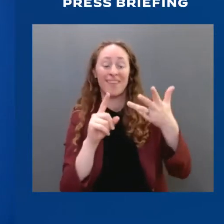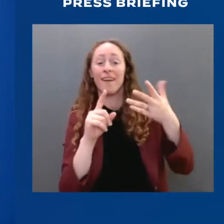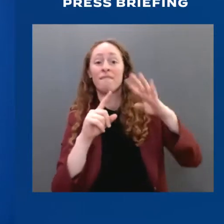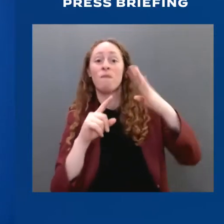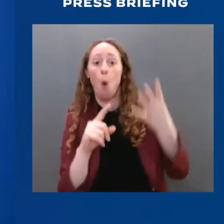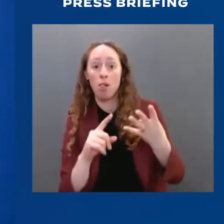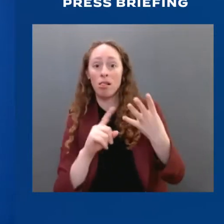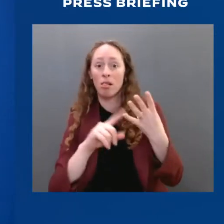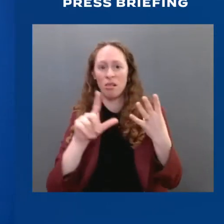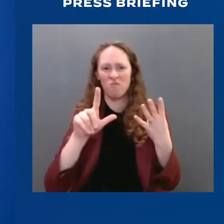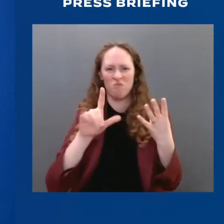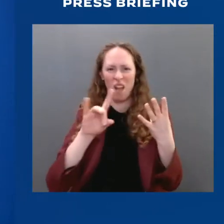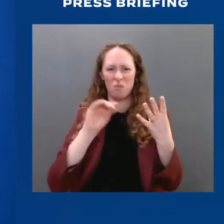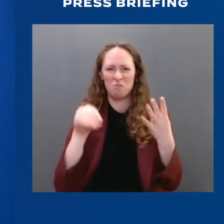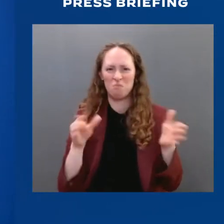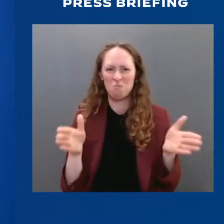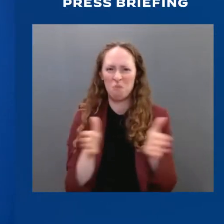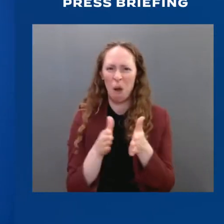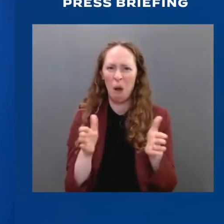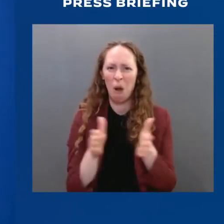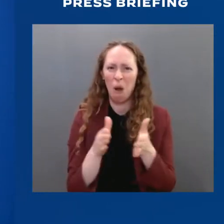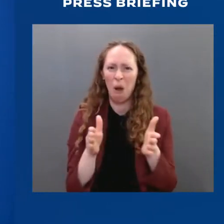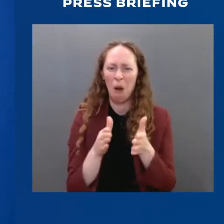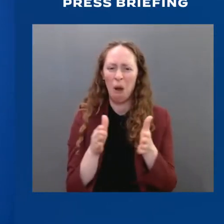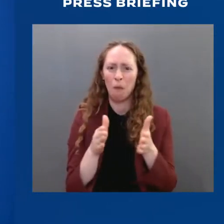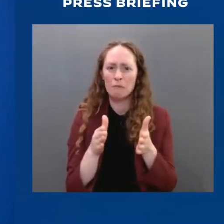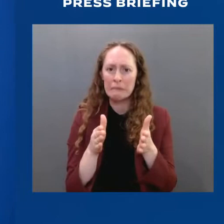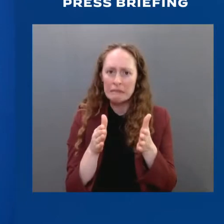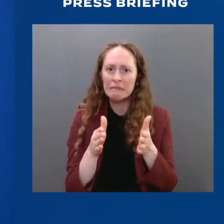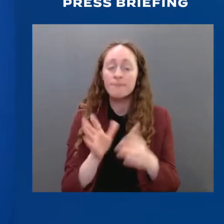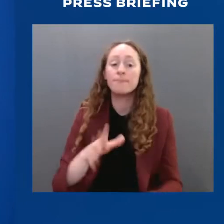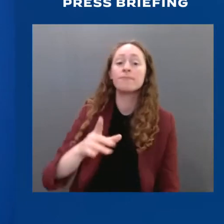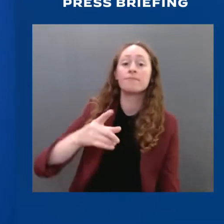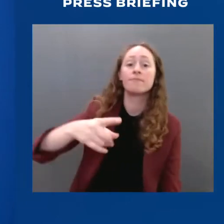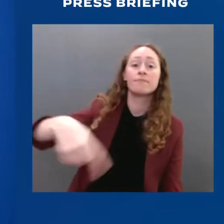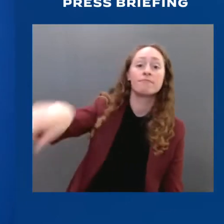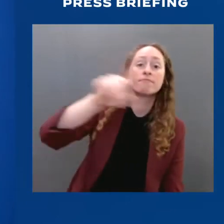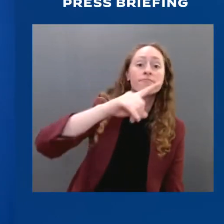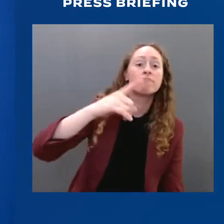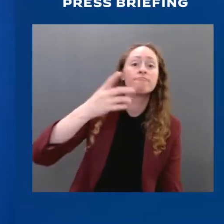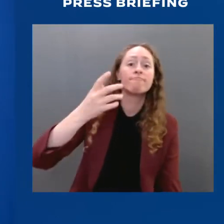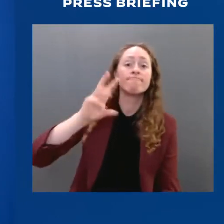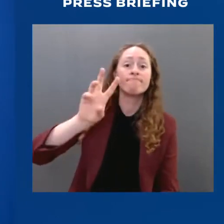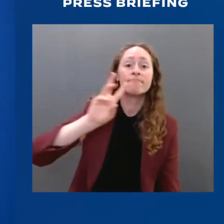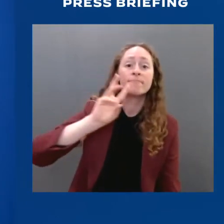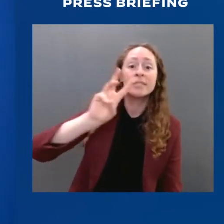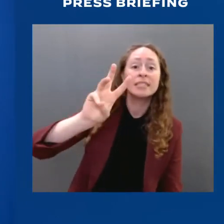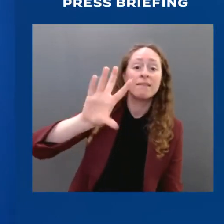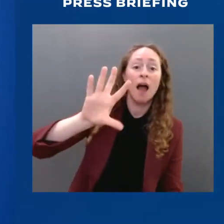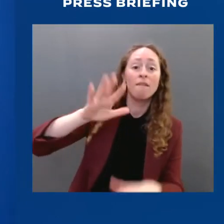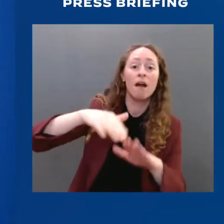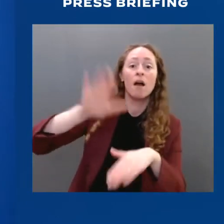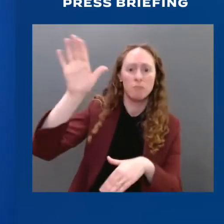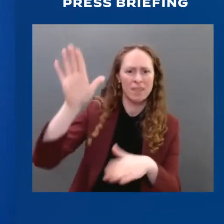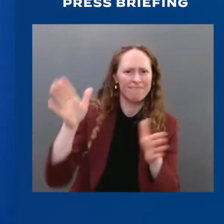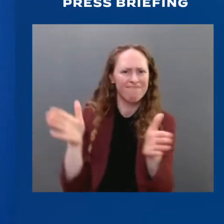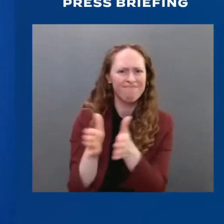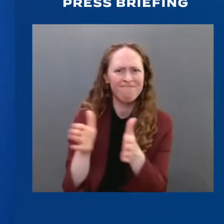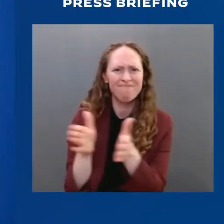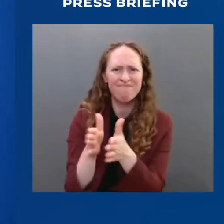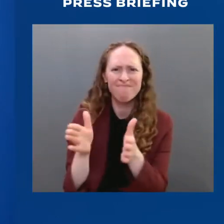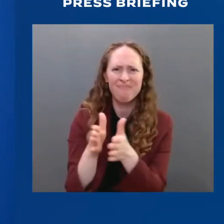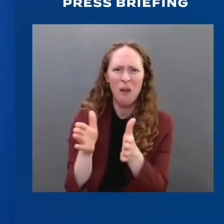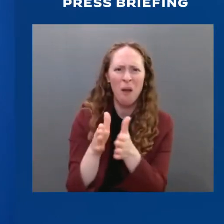have received their second booster dose. So my message right now is very simple. It's essential that these Americans, as Dr.